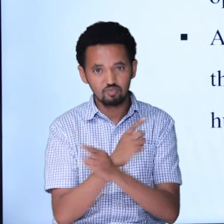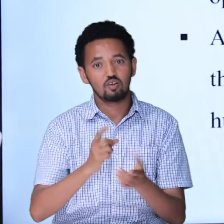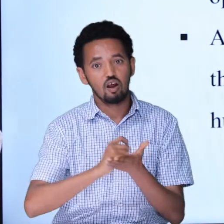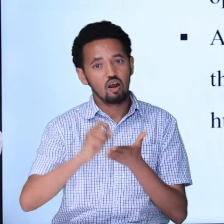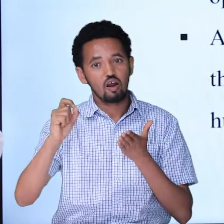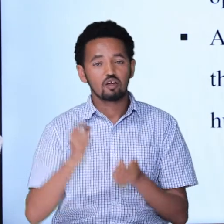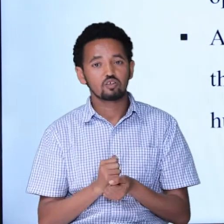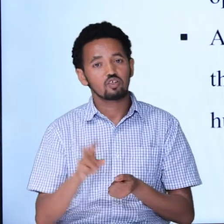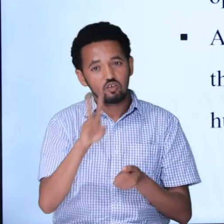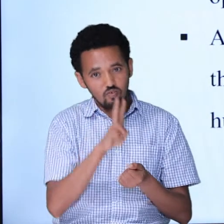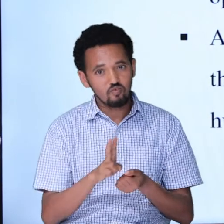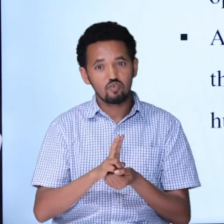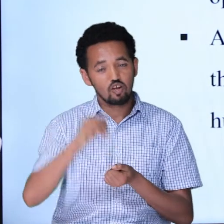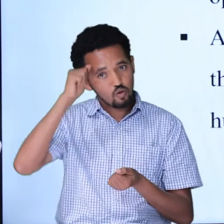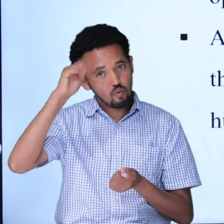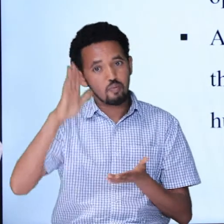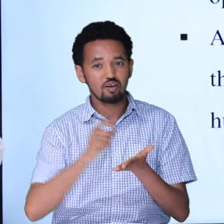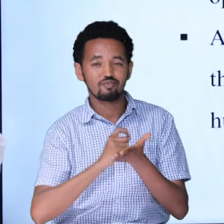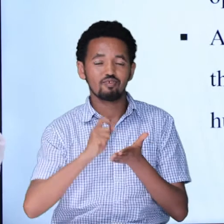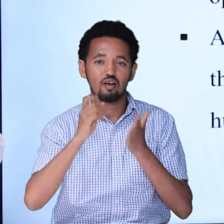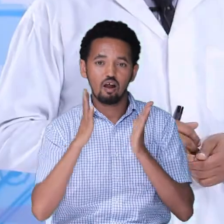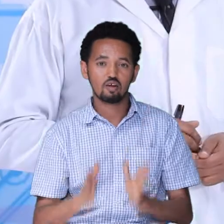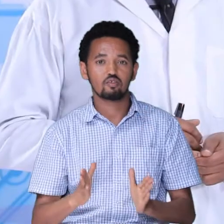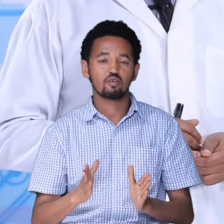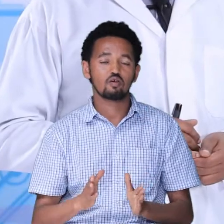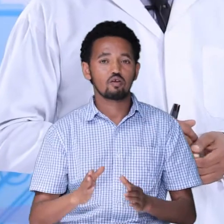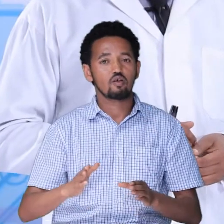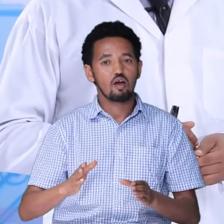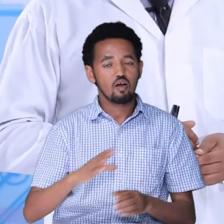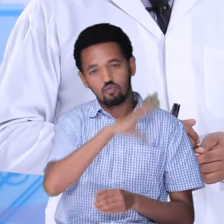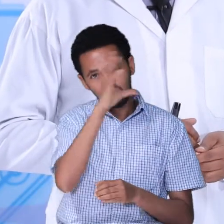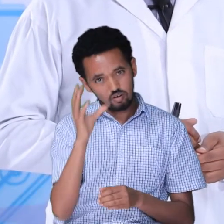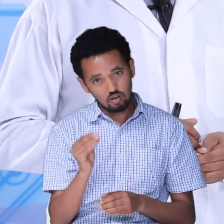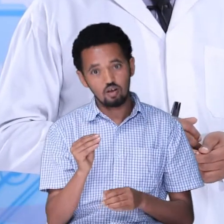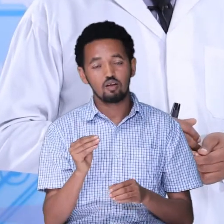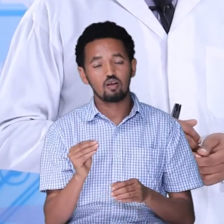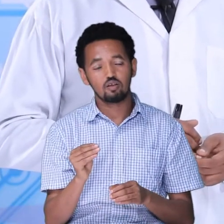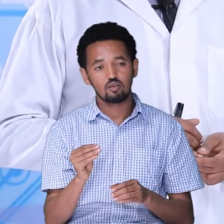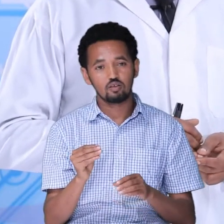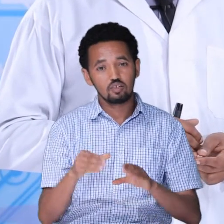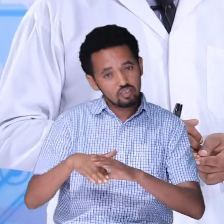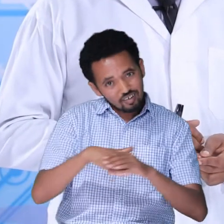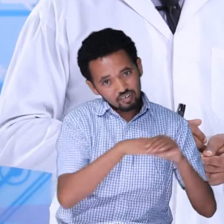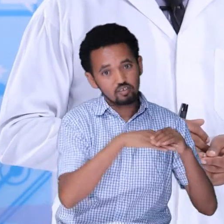violated the human rights. Most of African leaders violated the human as well as democratic right